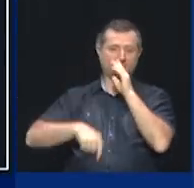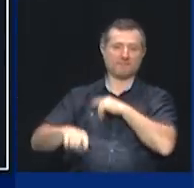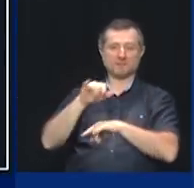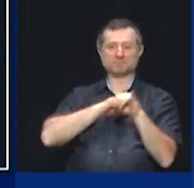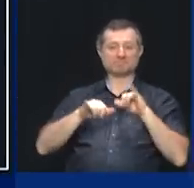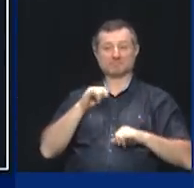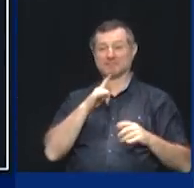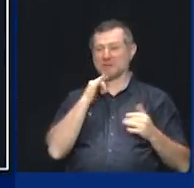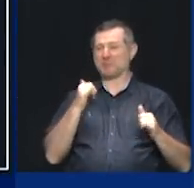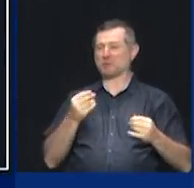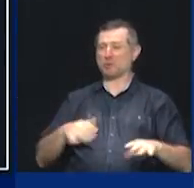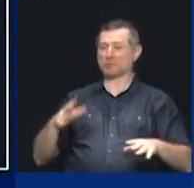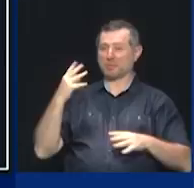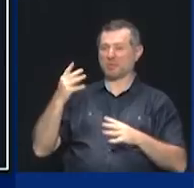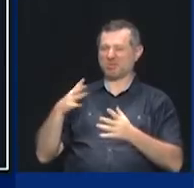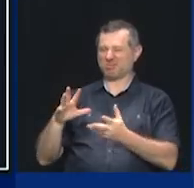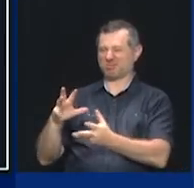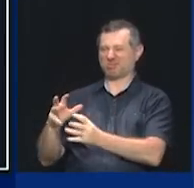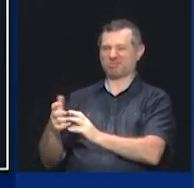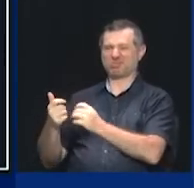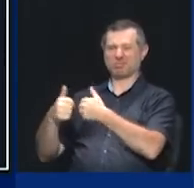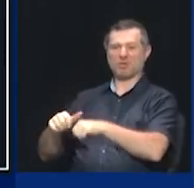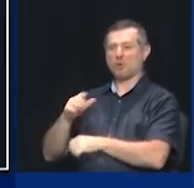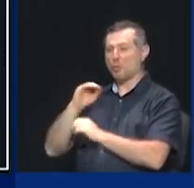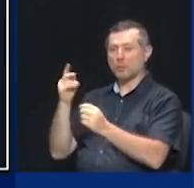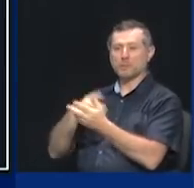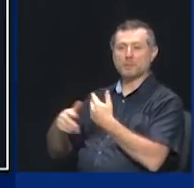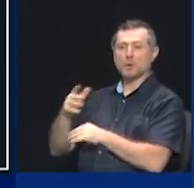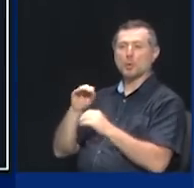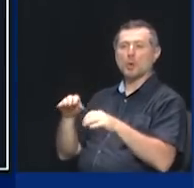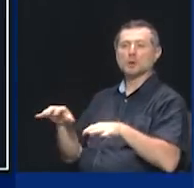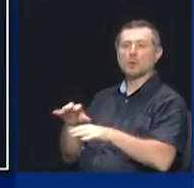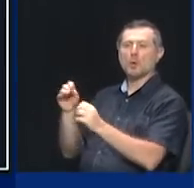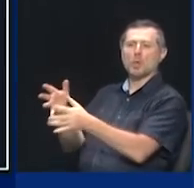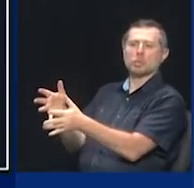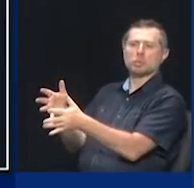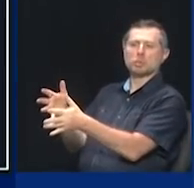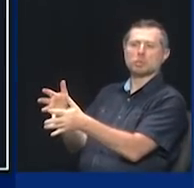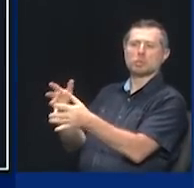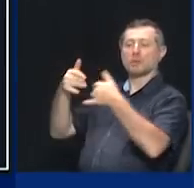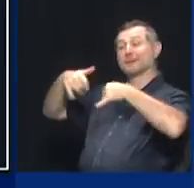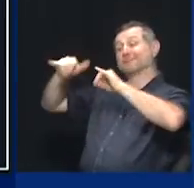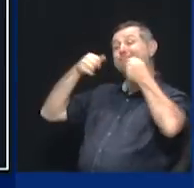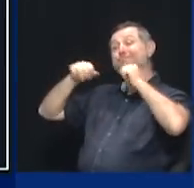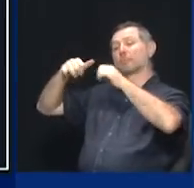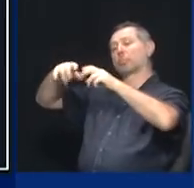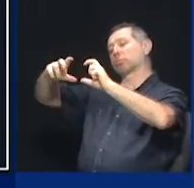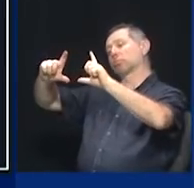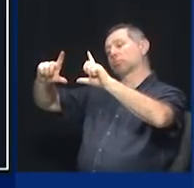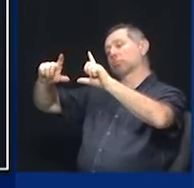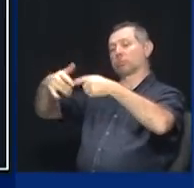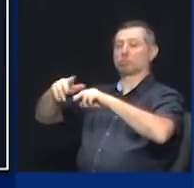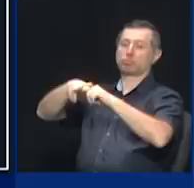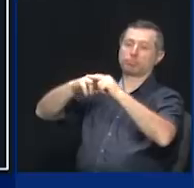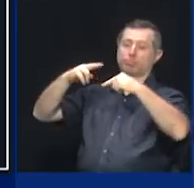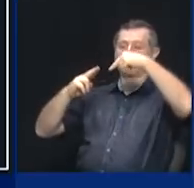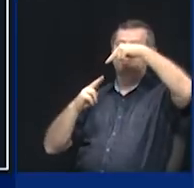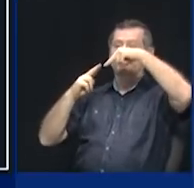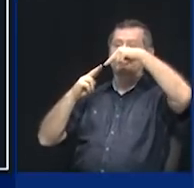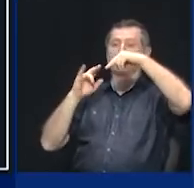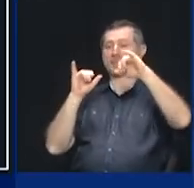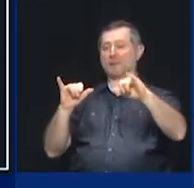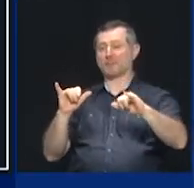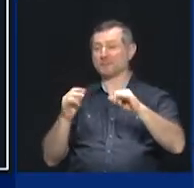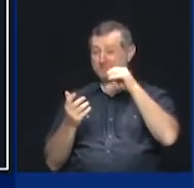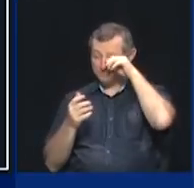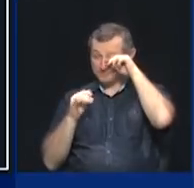nothing. No activities, no support, nothing. Why do kids get into trouble?